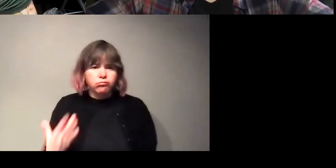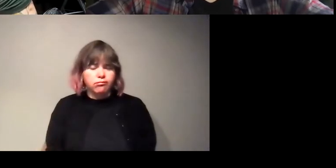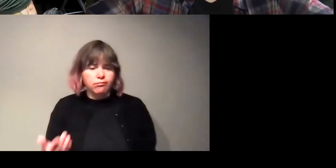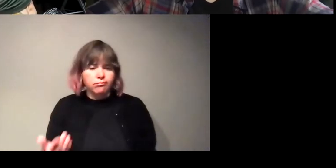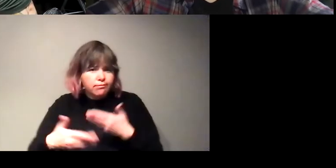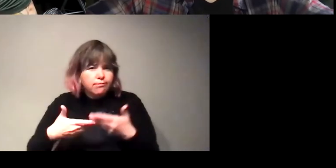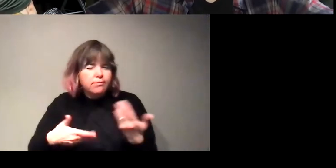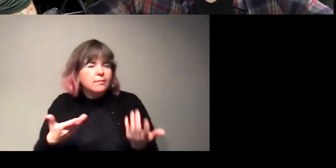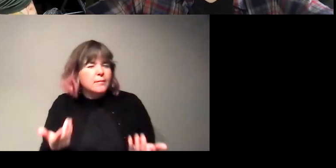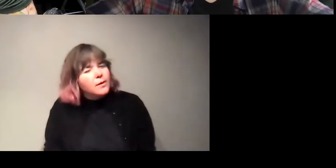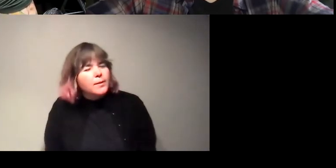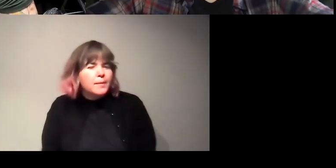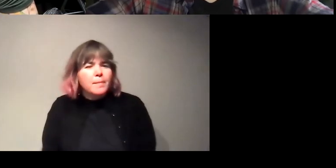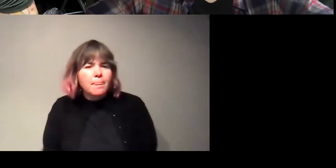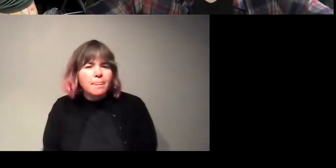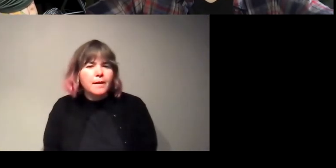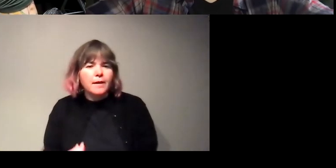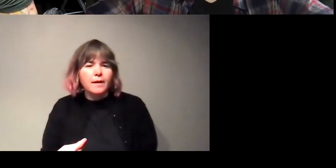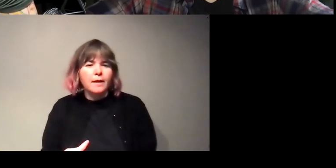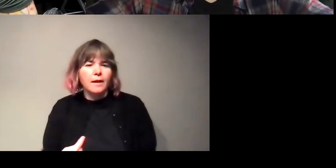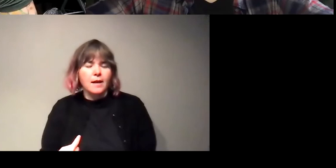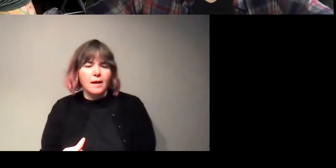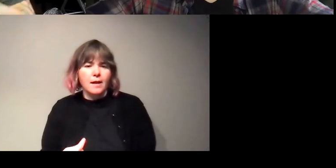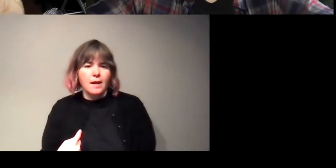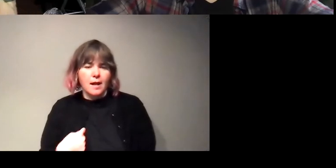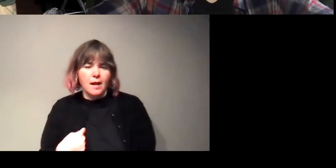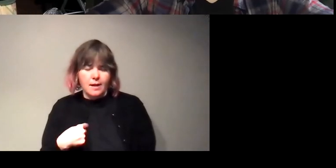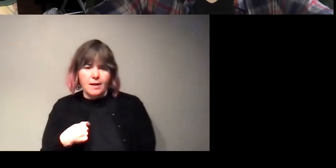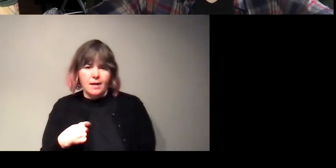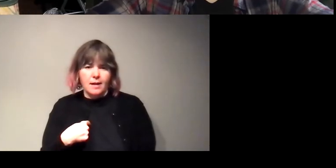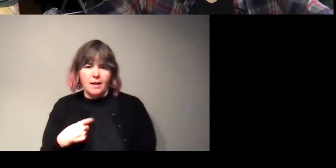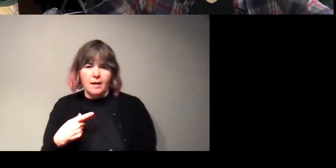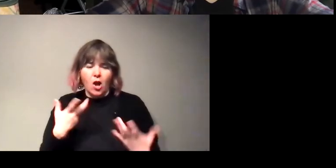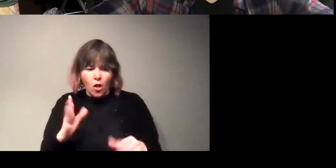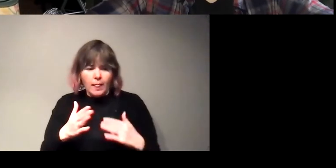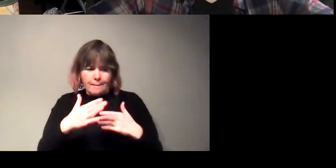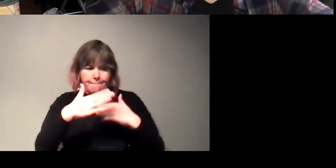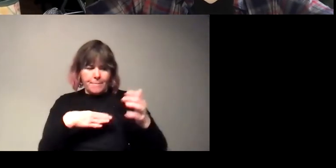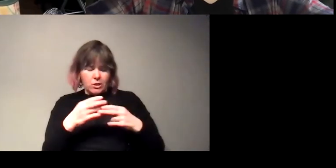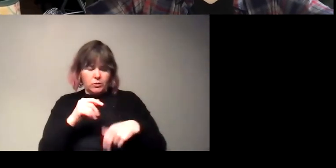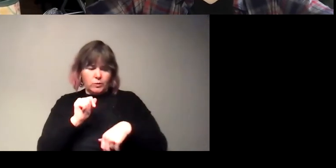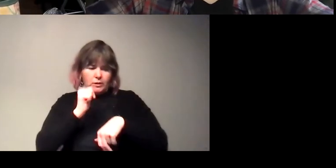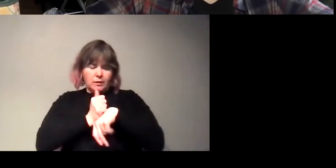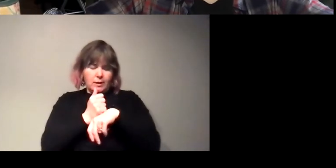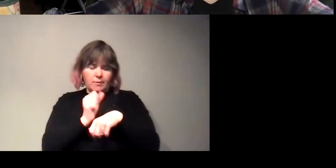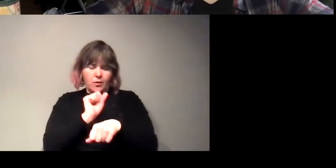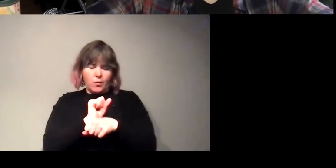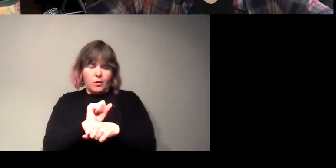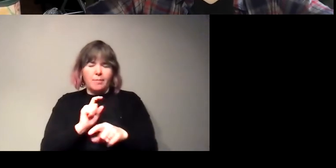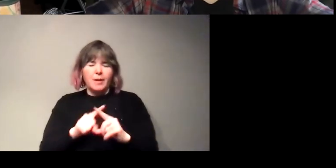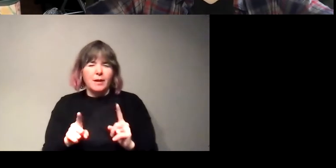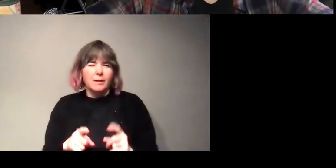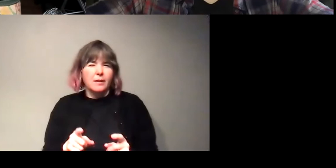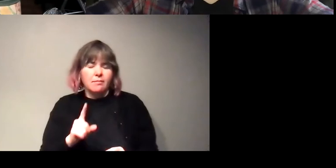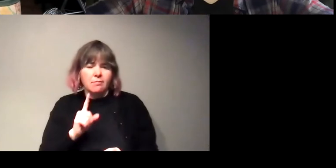an urge to want to find something that's already built to help you do this kind of work. But the reality is,